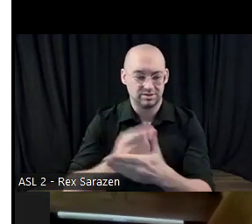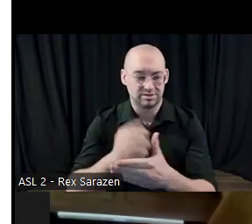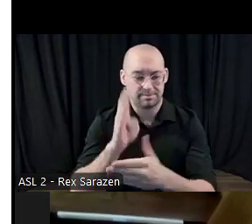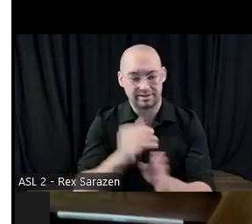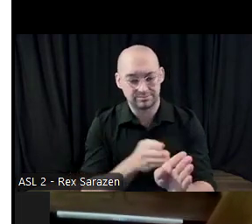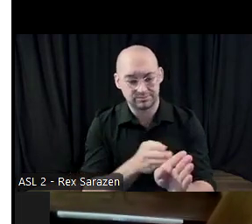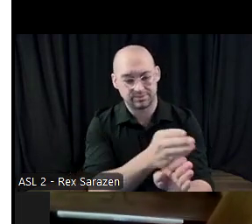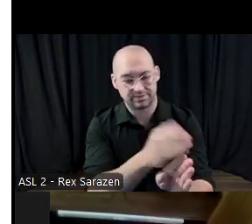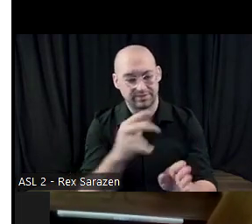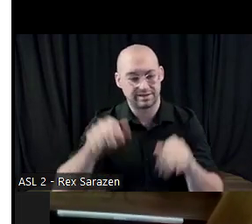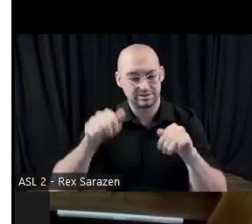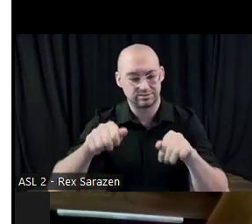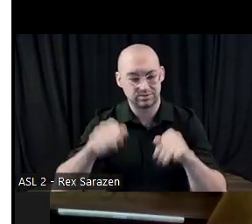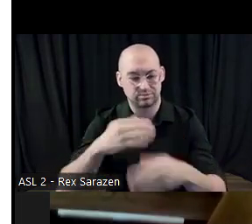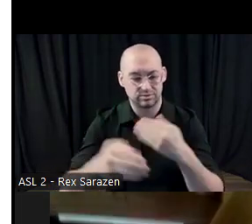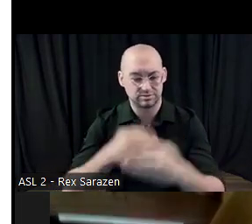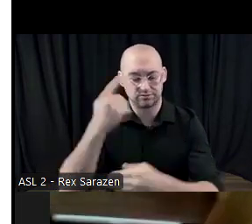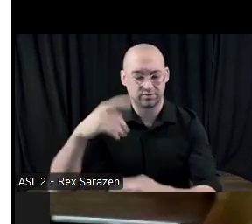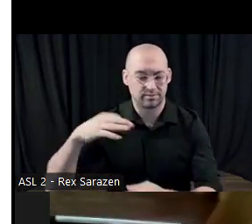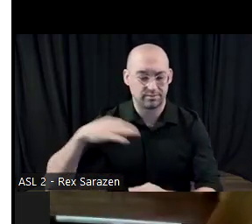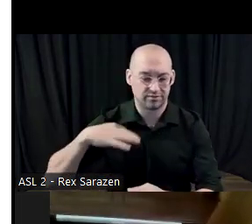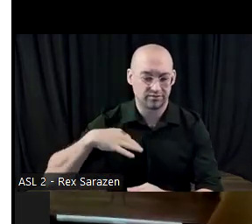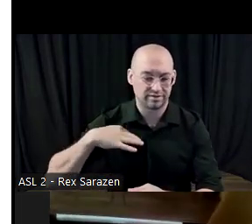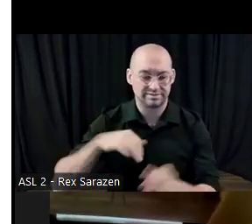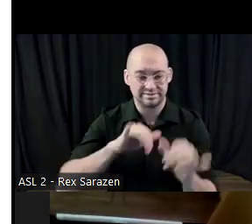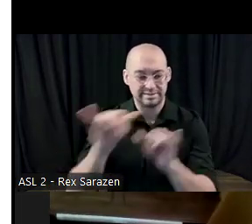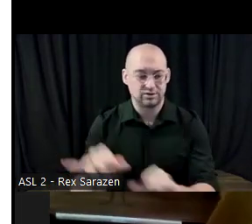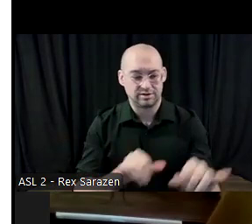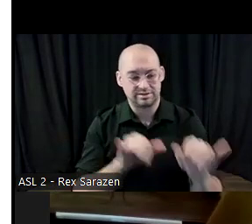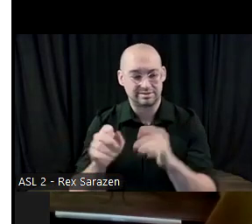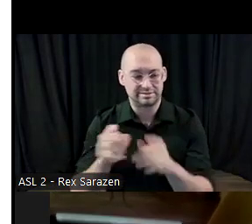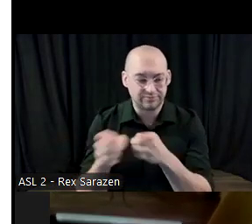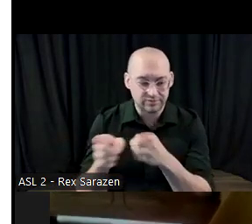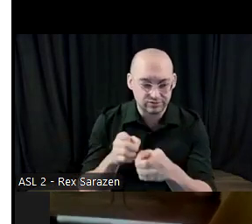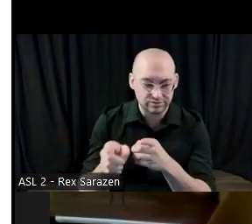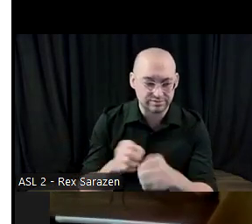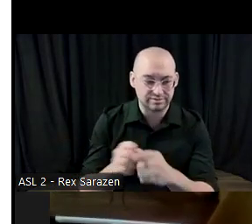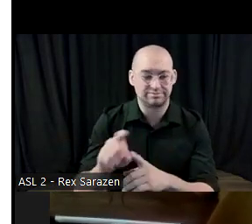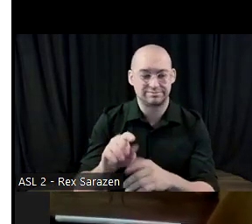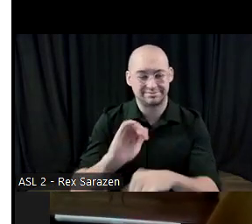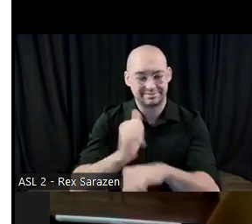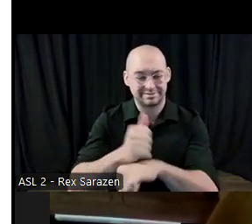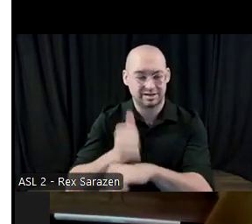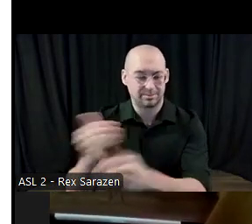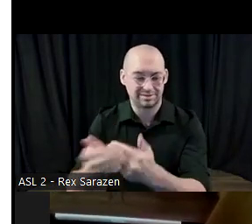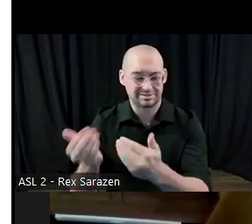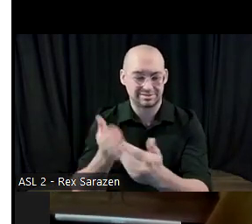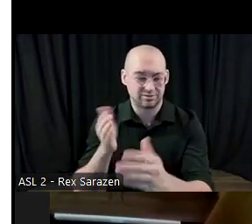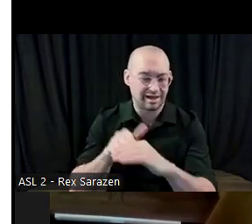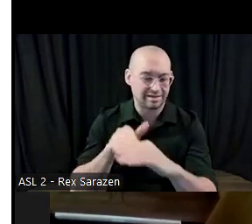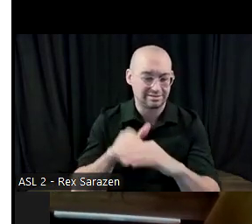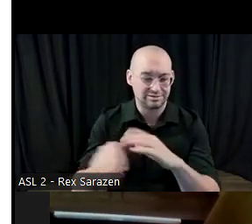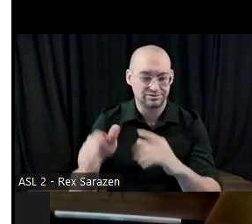streamlining the eligibility process for benefits and standardizing definitions, and facilitating